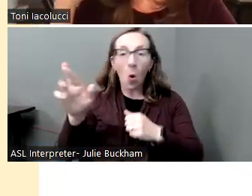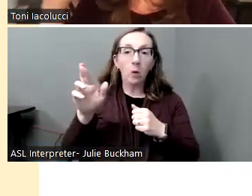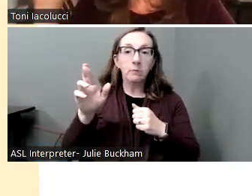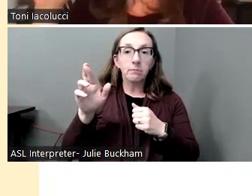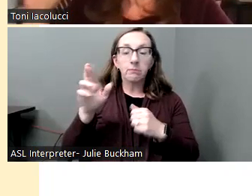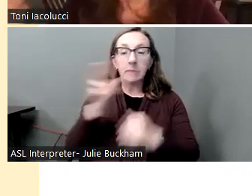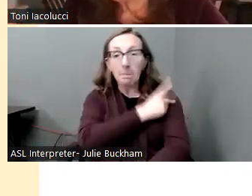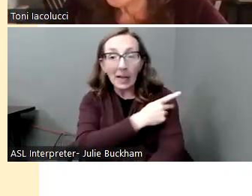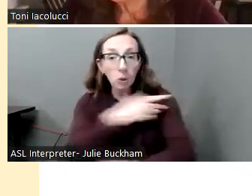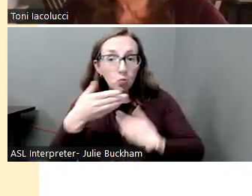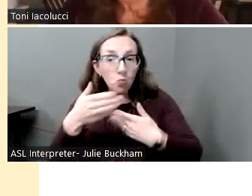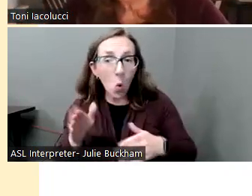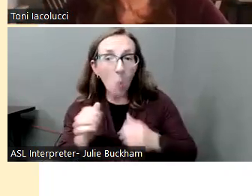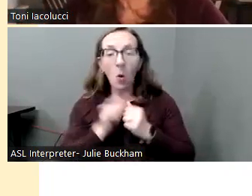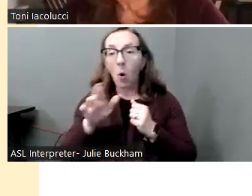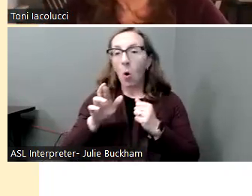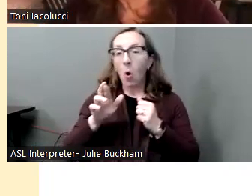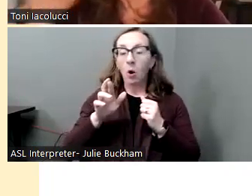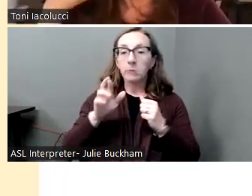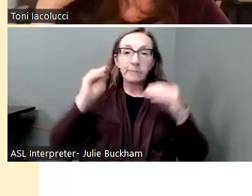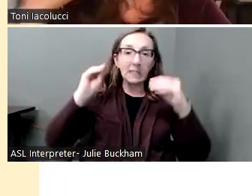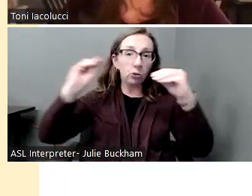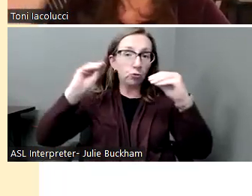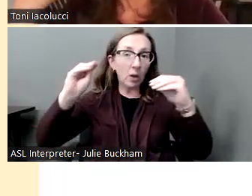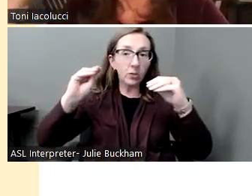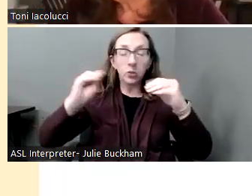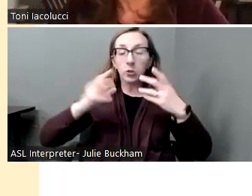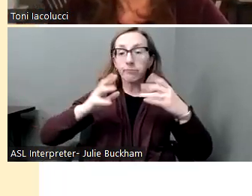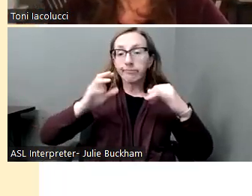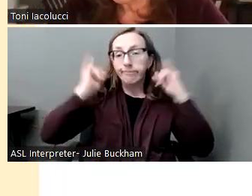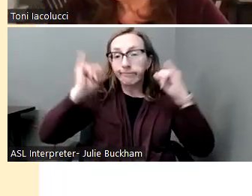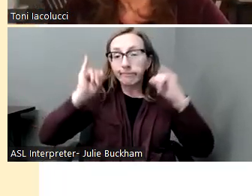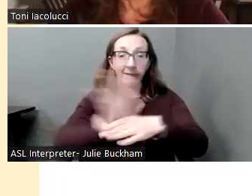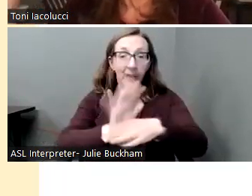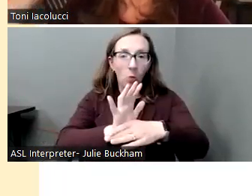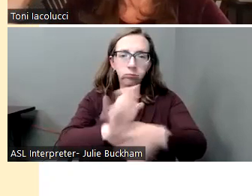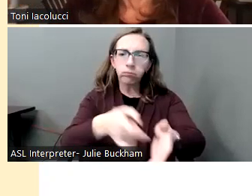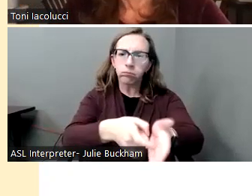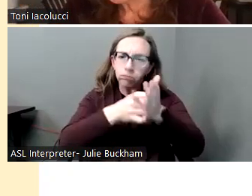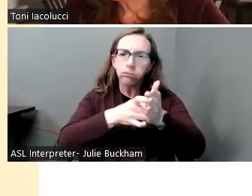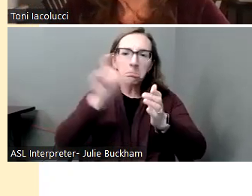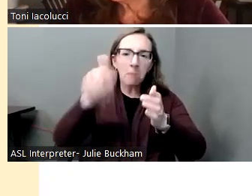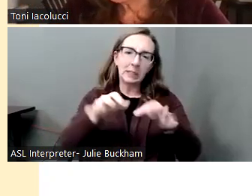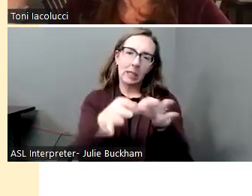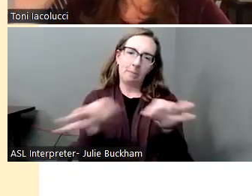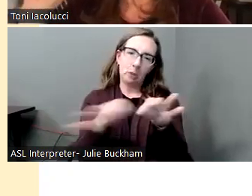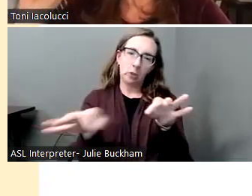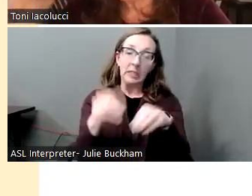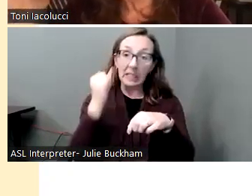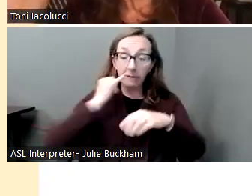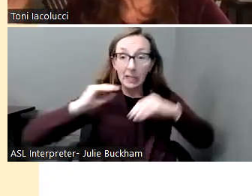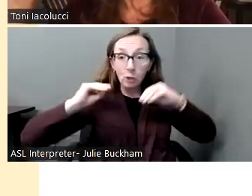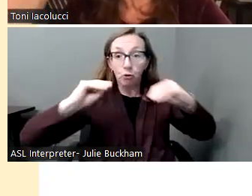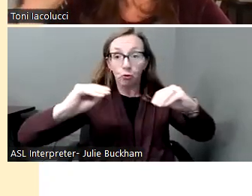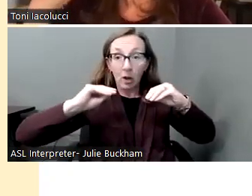patient's room, or an instructional video for the patient, mandated that it has to be captioned. If they're instructional videos, it is